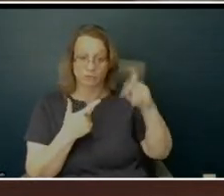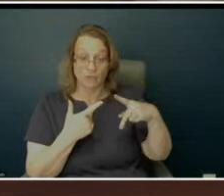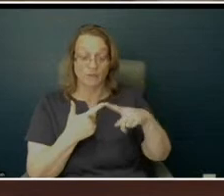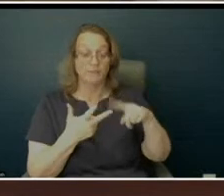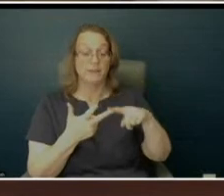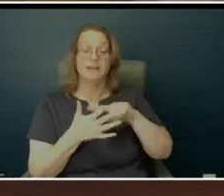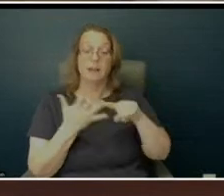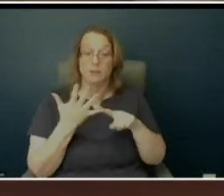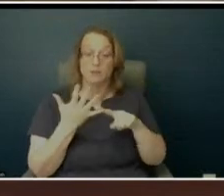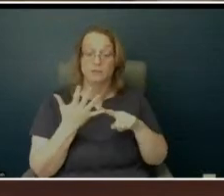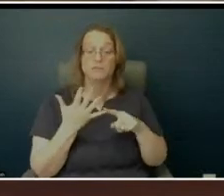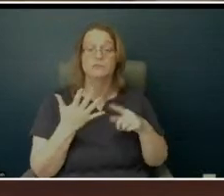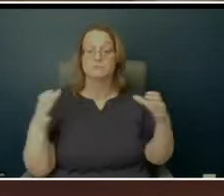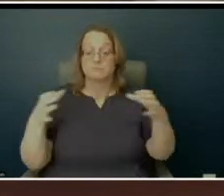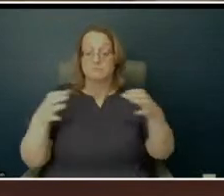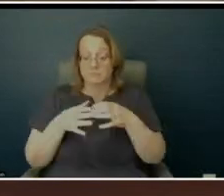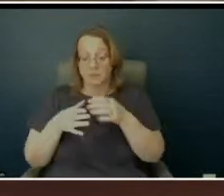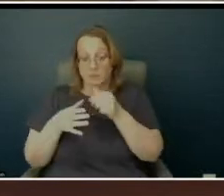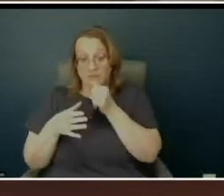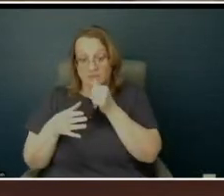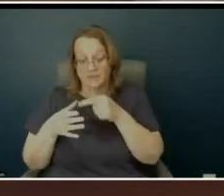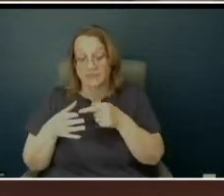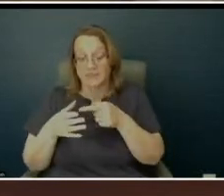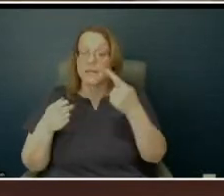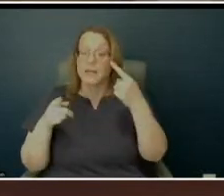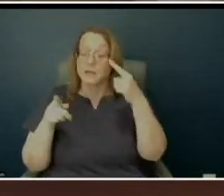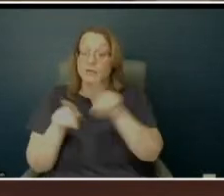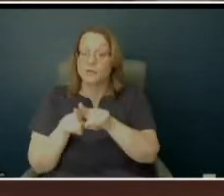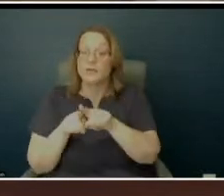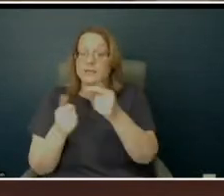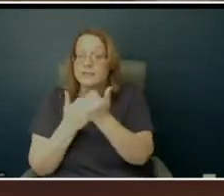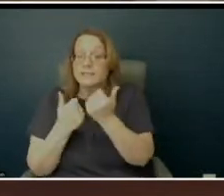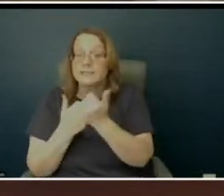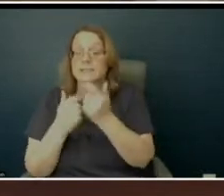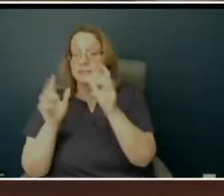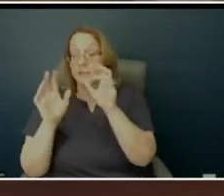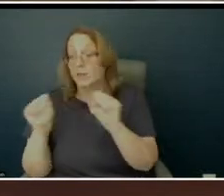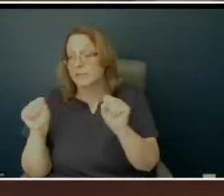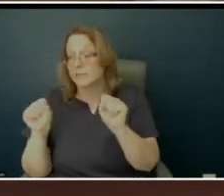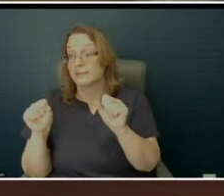president without telling the senior leadership of the department who oversaw him.